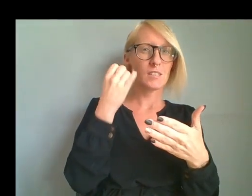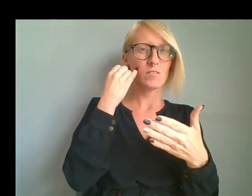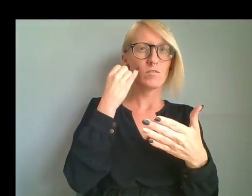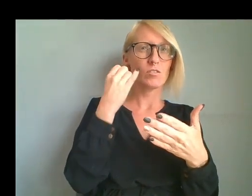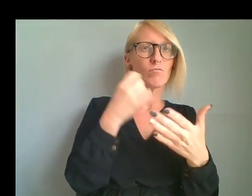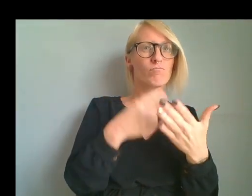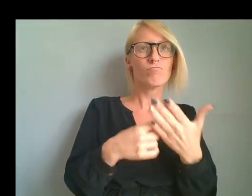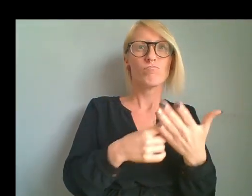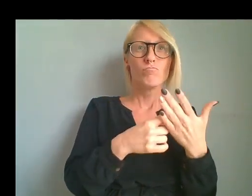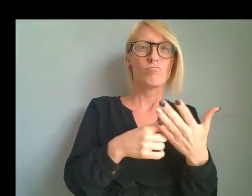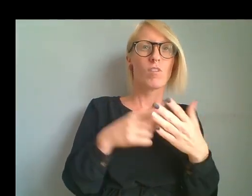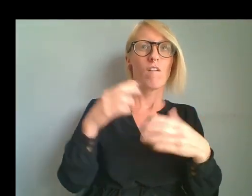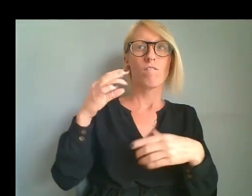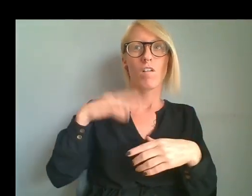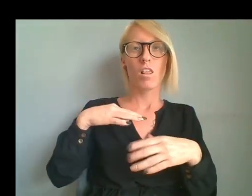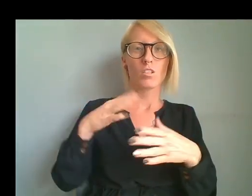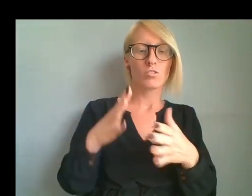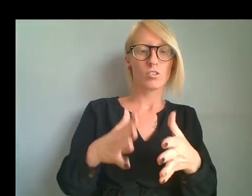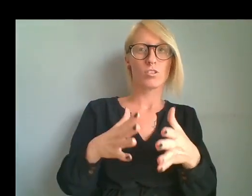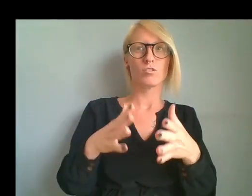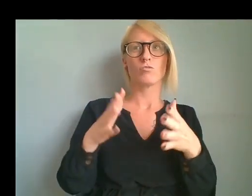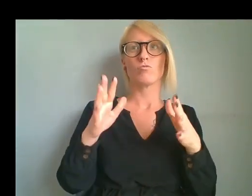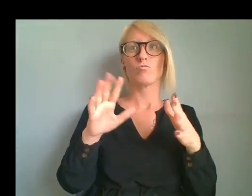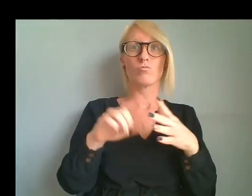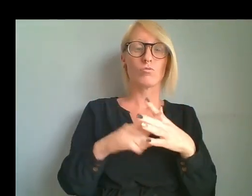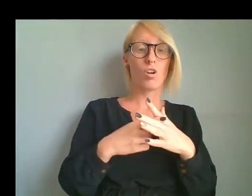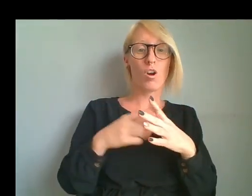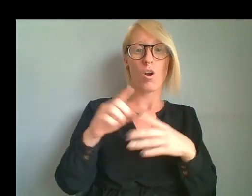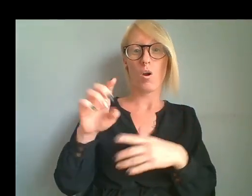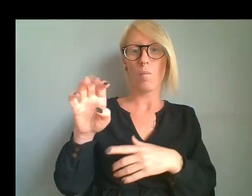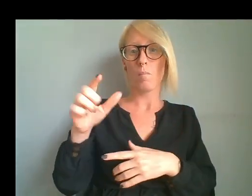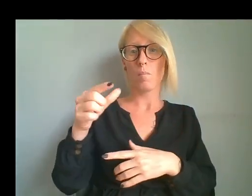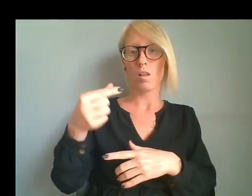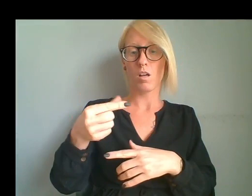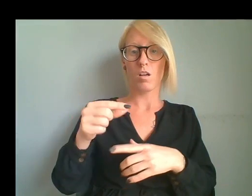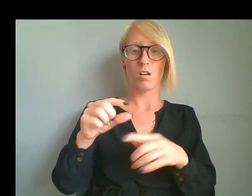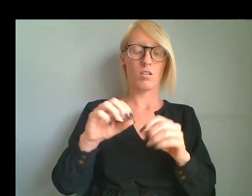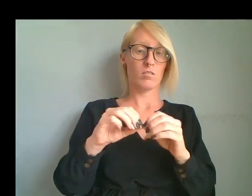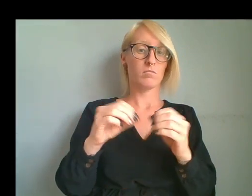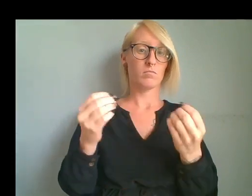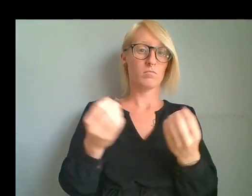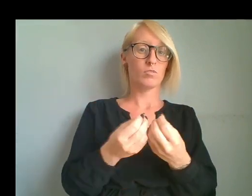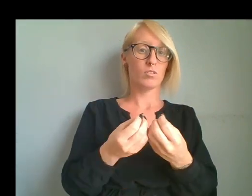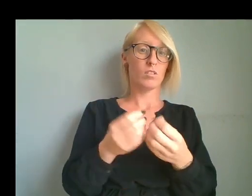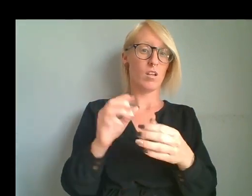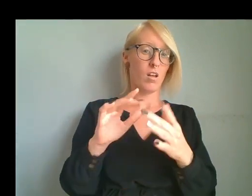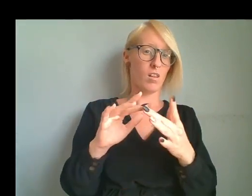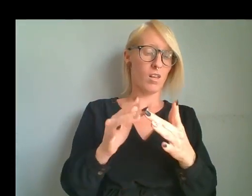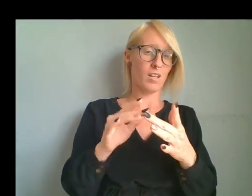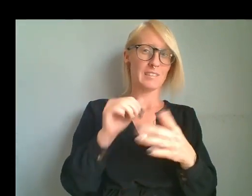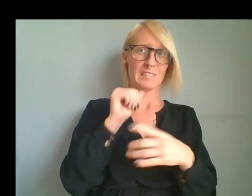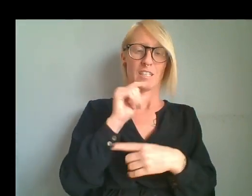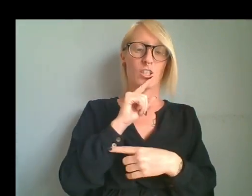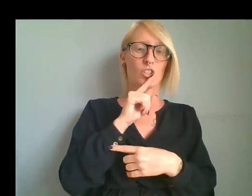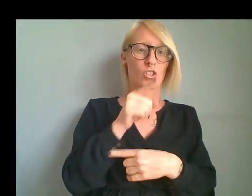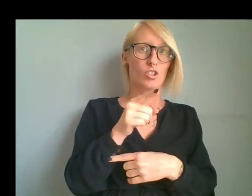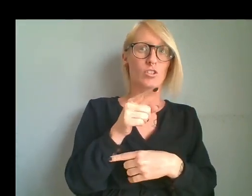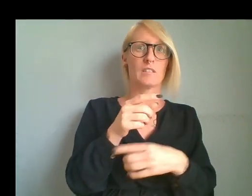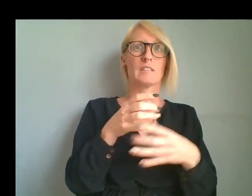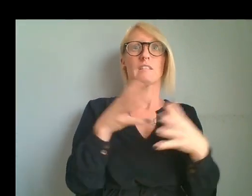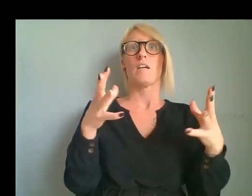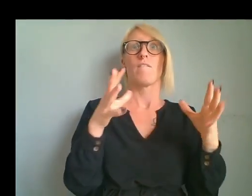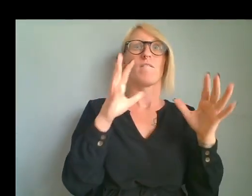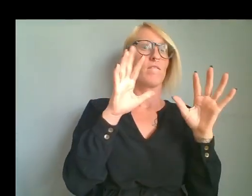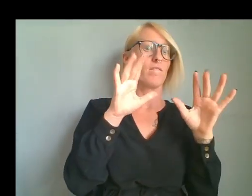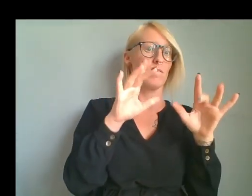thinking, okay, we're ready, it's time for us to start a blog, I want our nonprofit online, but you're not sure if you're going to have enough to tell or if people are